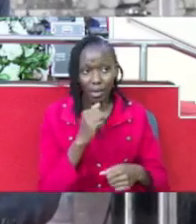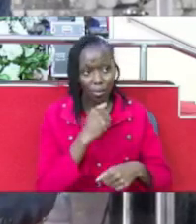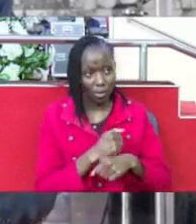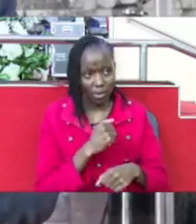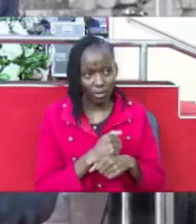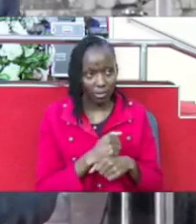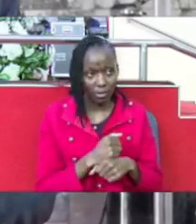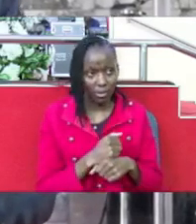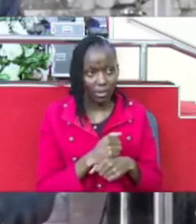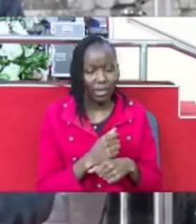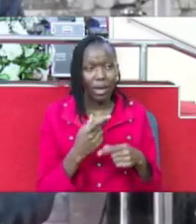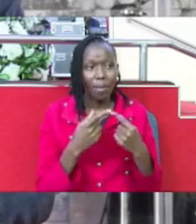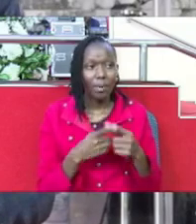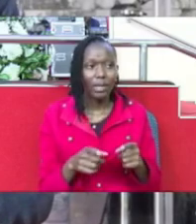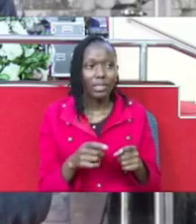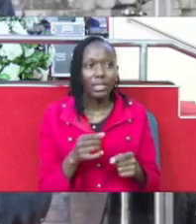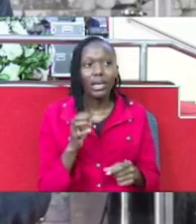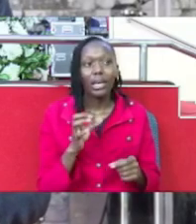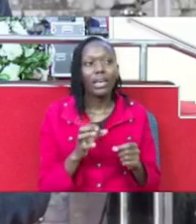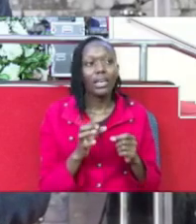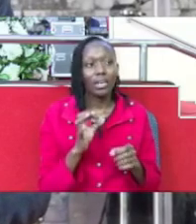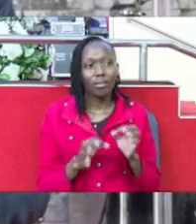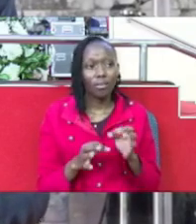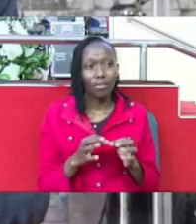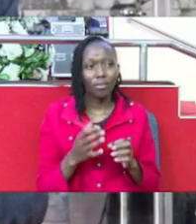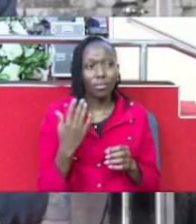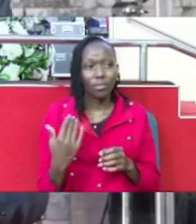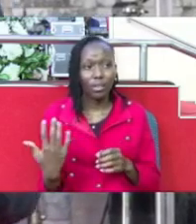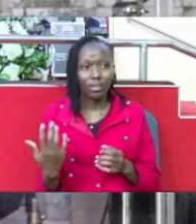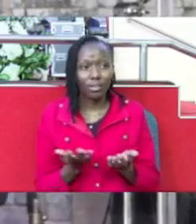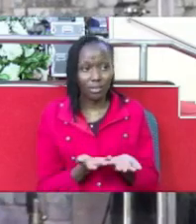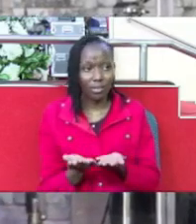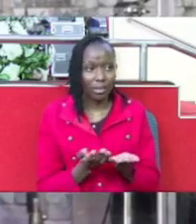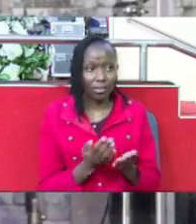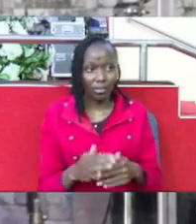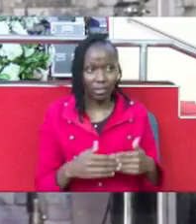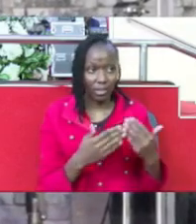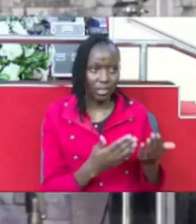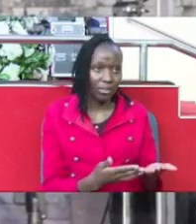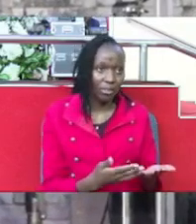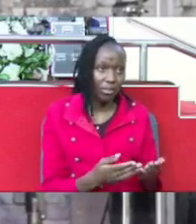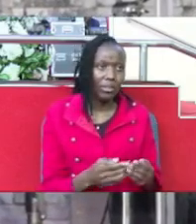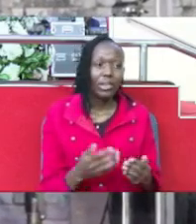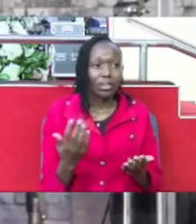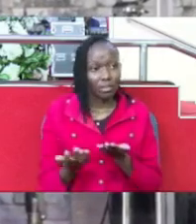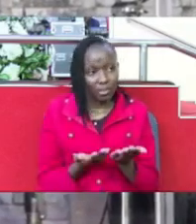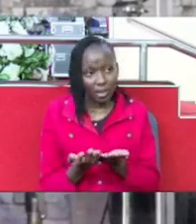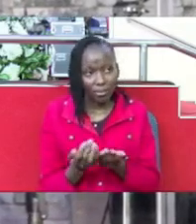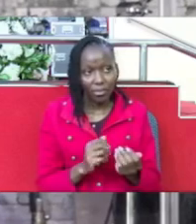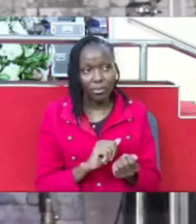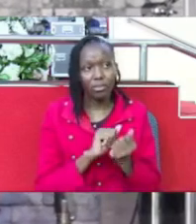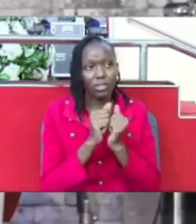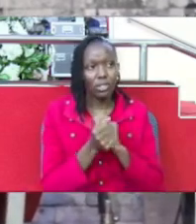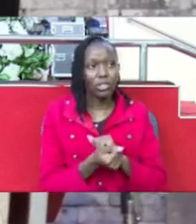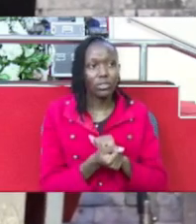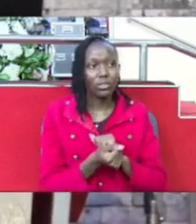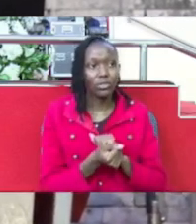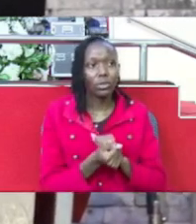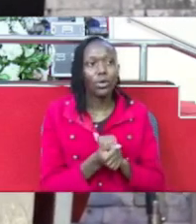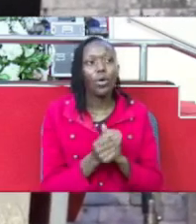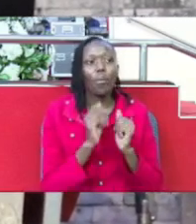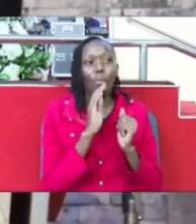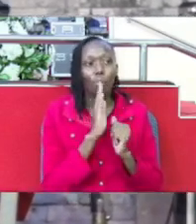service does, lakini kama kuna kitu ibada inafanya, it transforms us to live and be more like